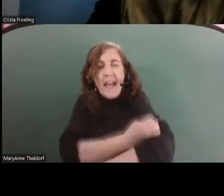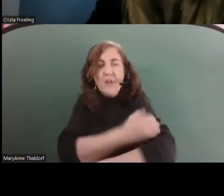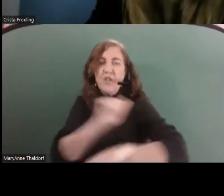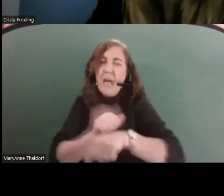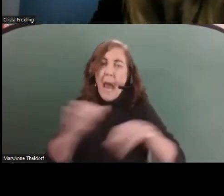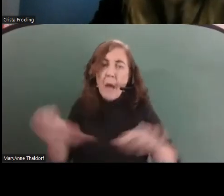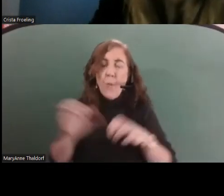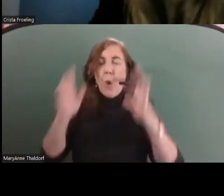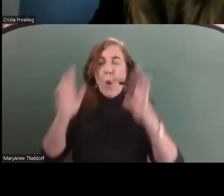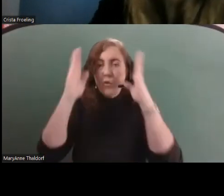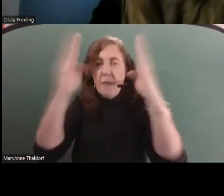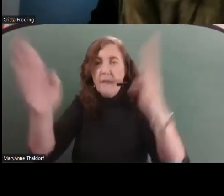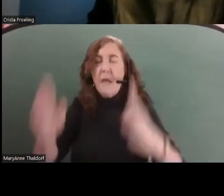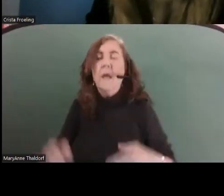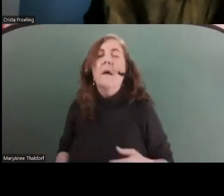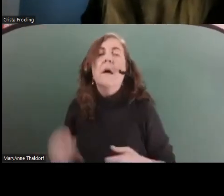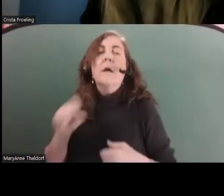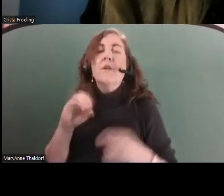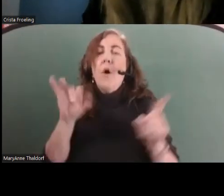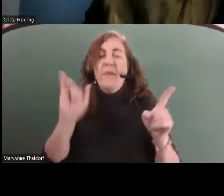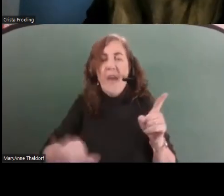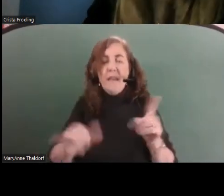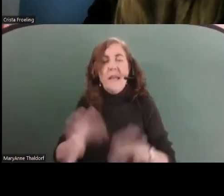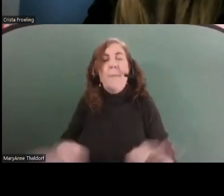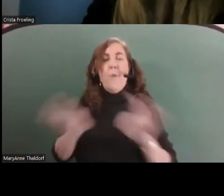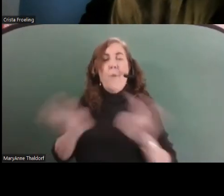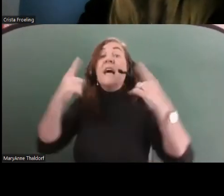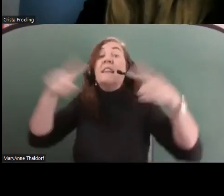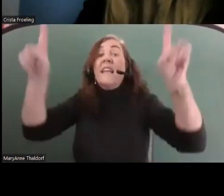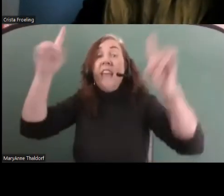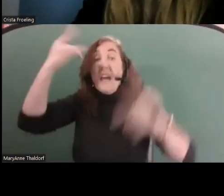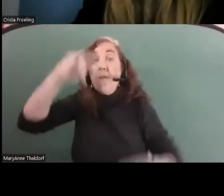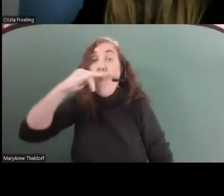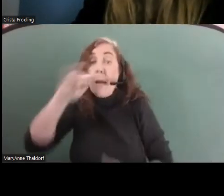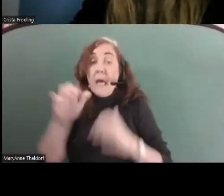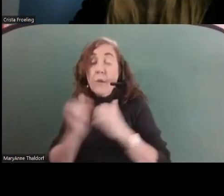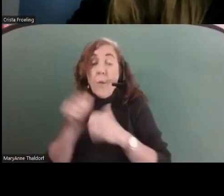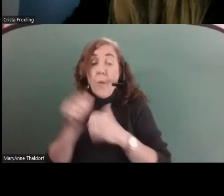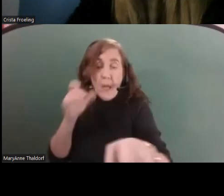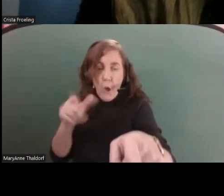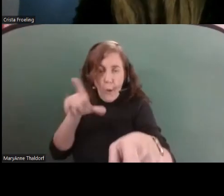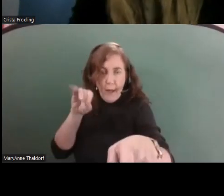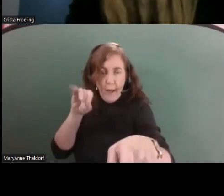that's that wonderful website I was telling you about, Success for Kids with Hearing Loss.